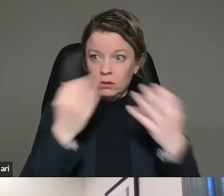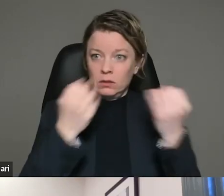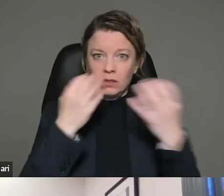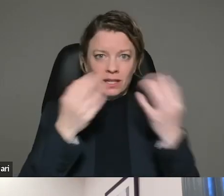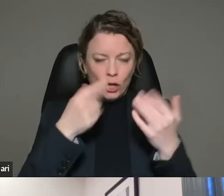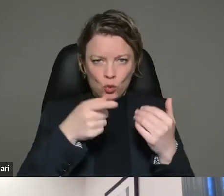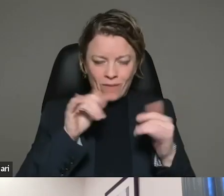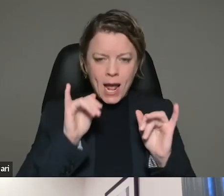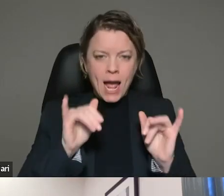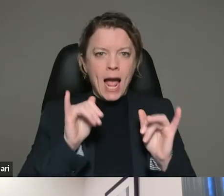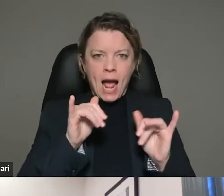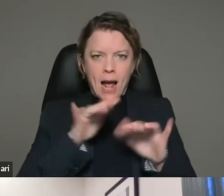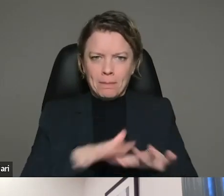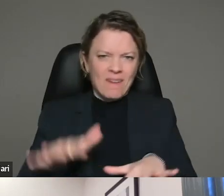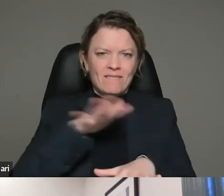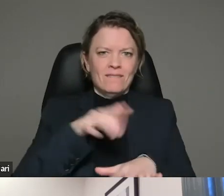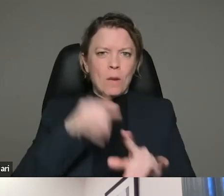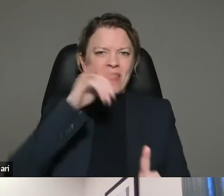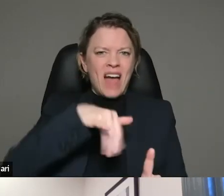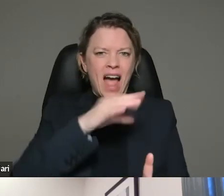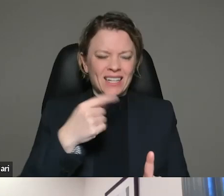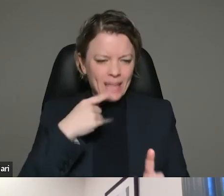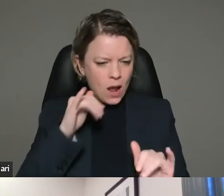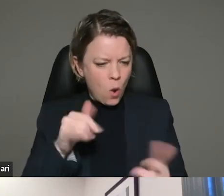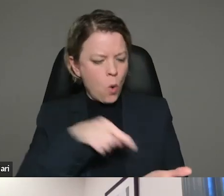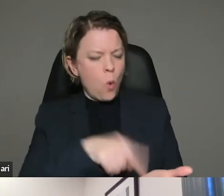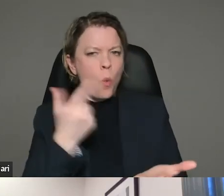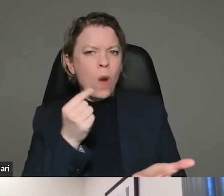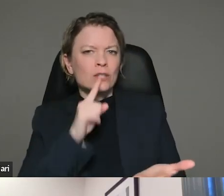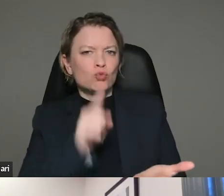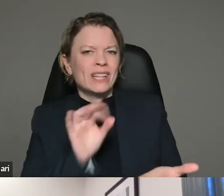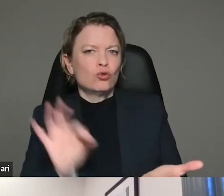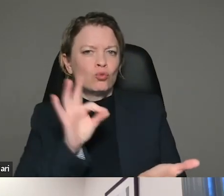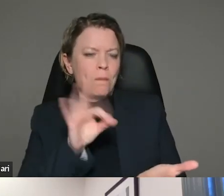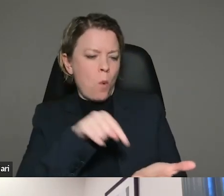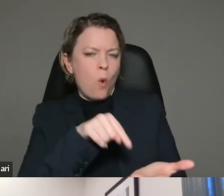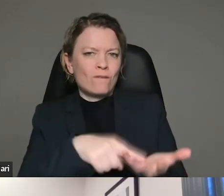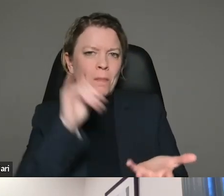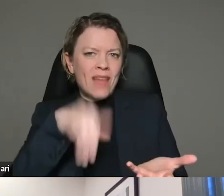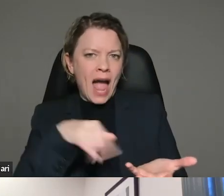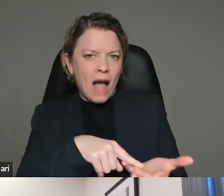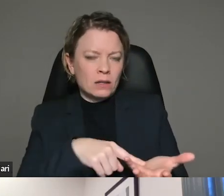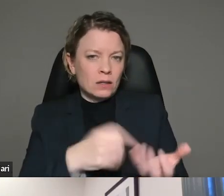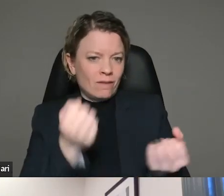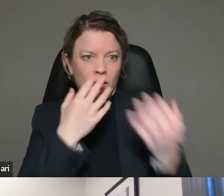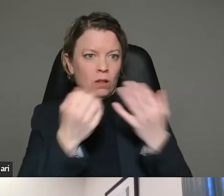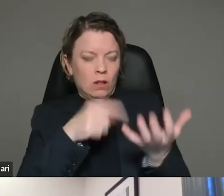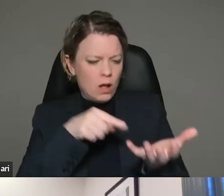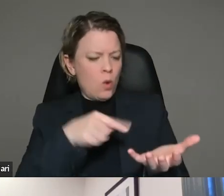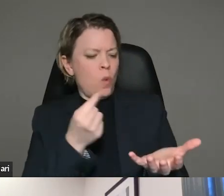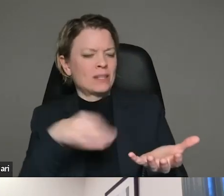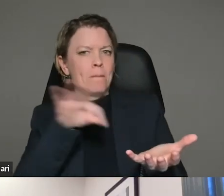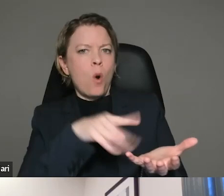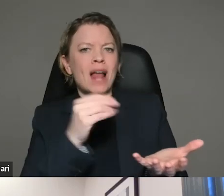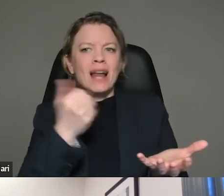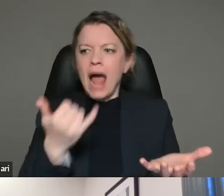of rise above the noise and be able to say, okay, what's actually critically important? And how do I constantly learn and find resources to